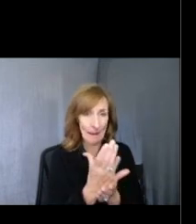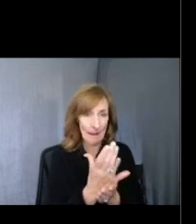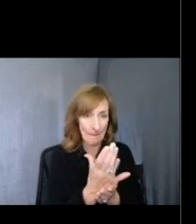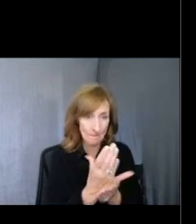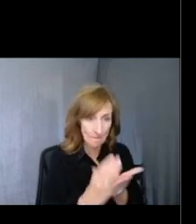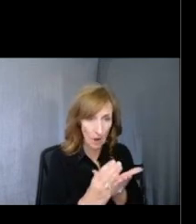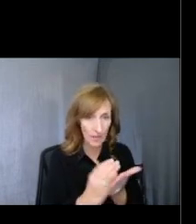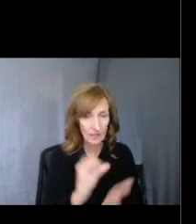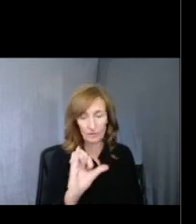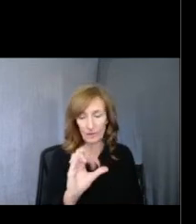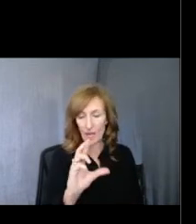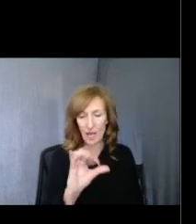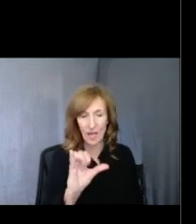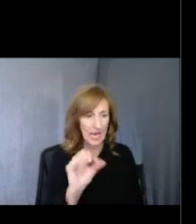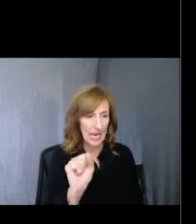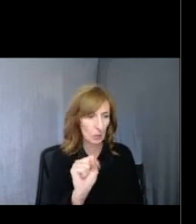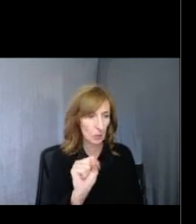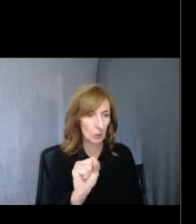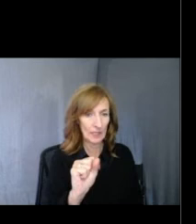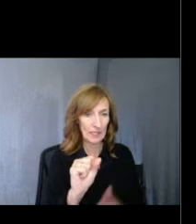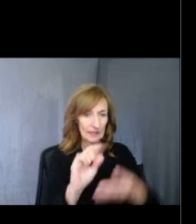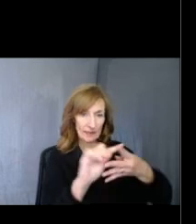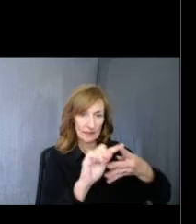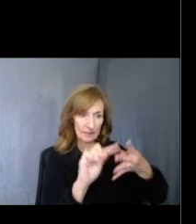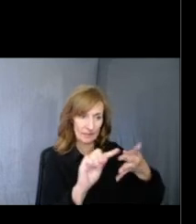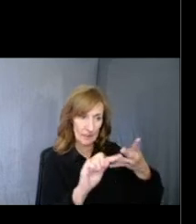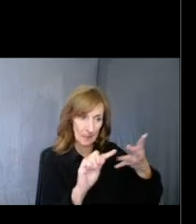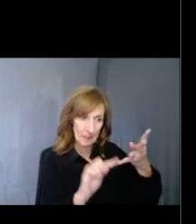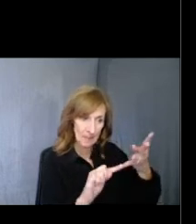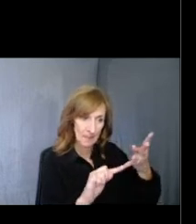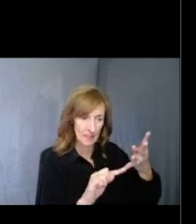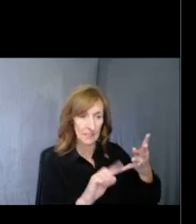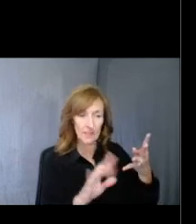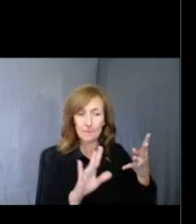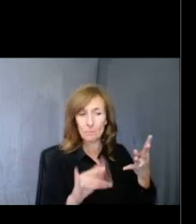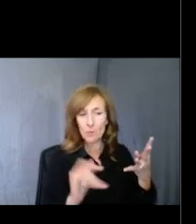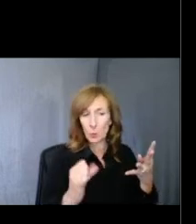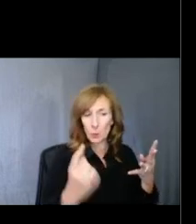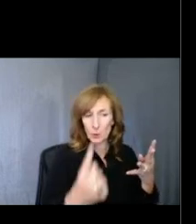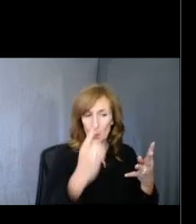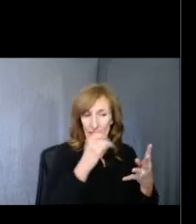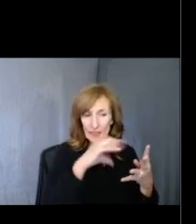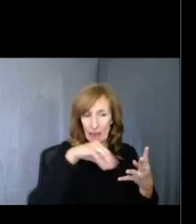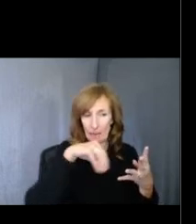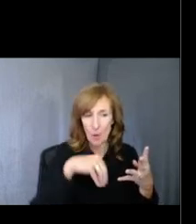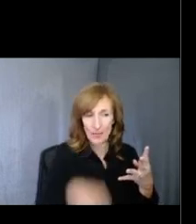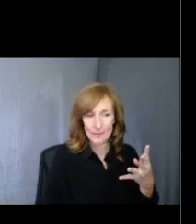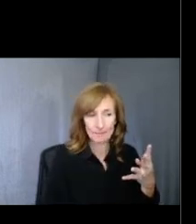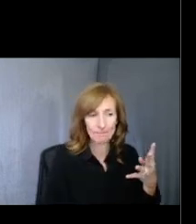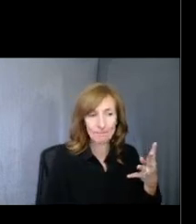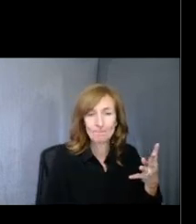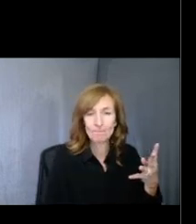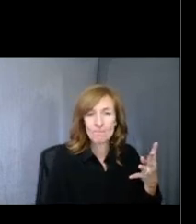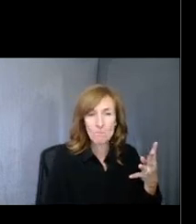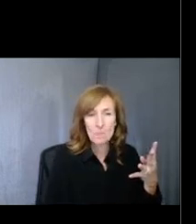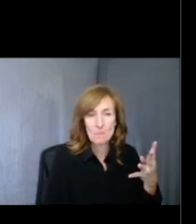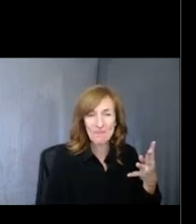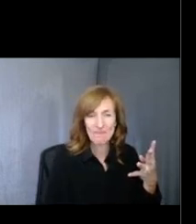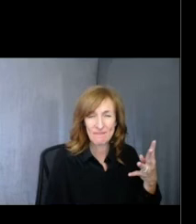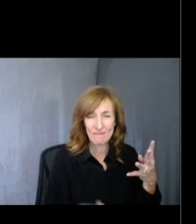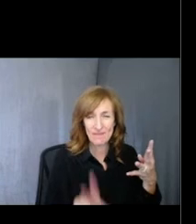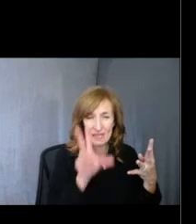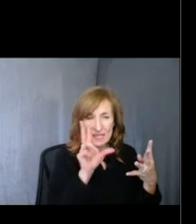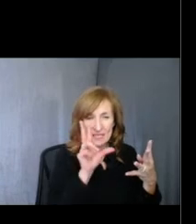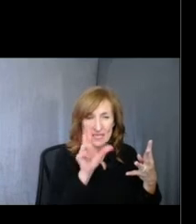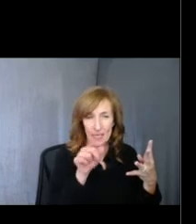staging system? Remember, there's only 4 parameters. We just talked about it. And I want to see if you guys can remember, because it's really,